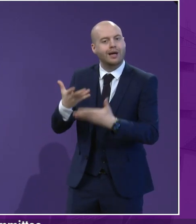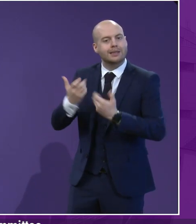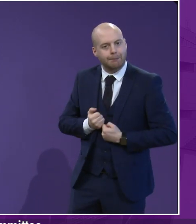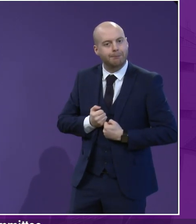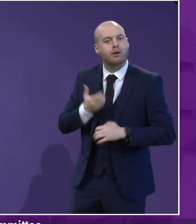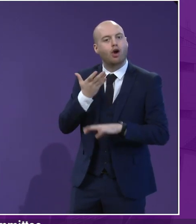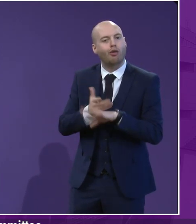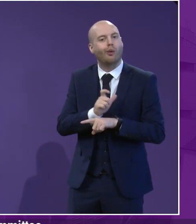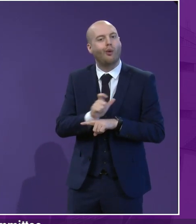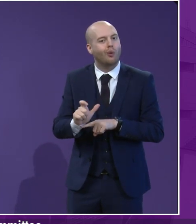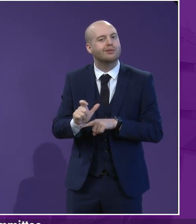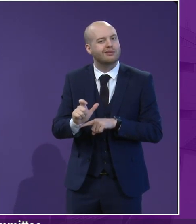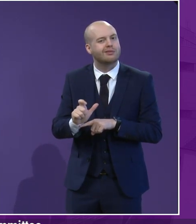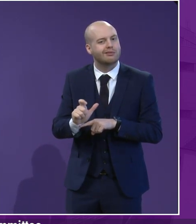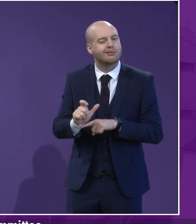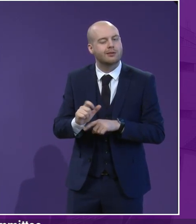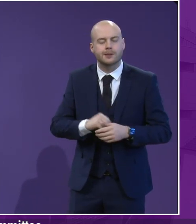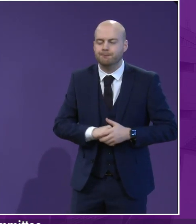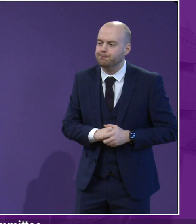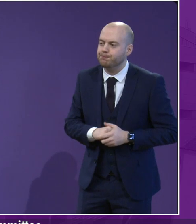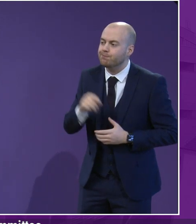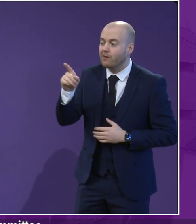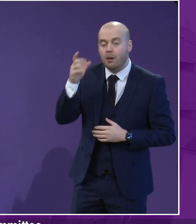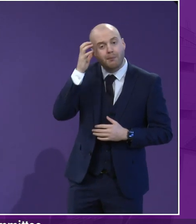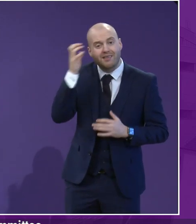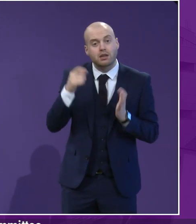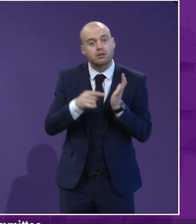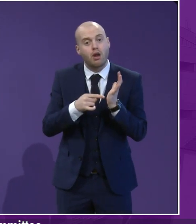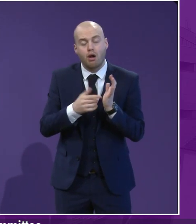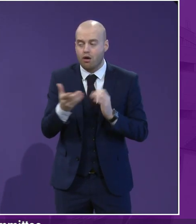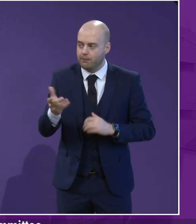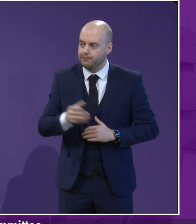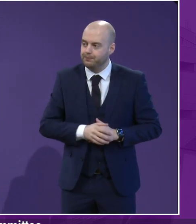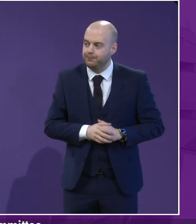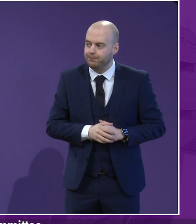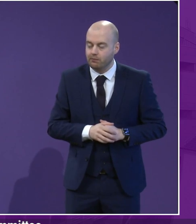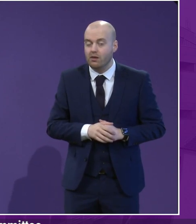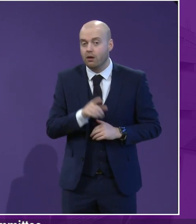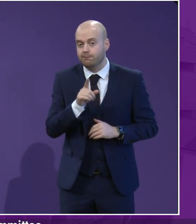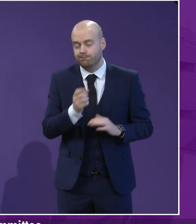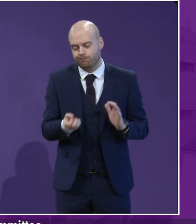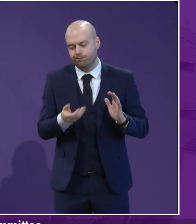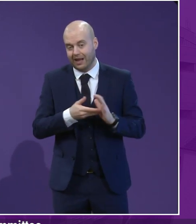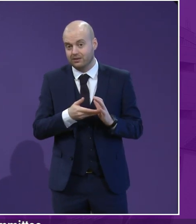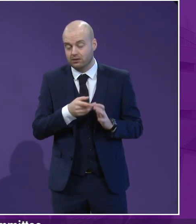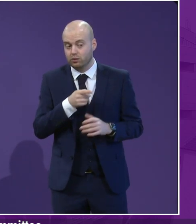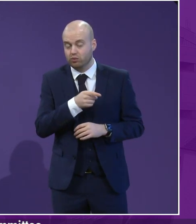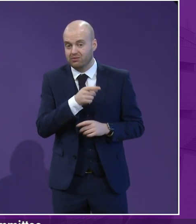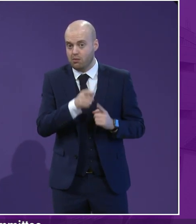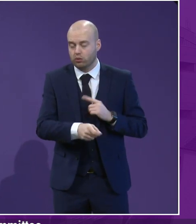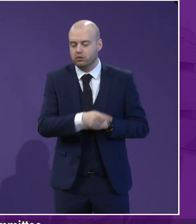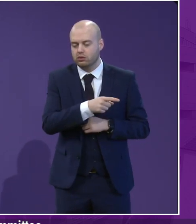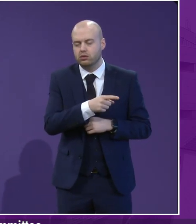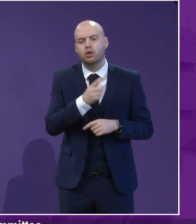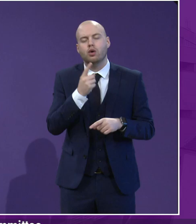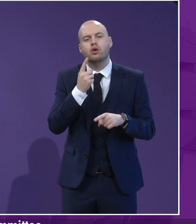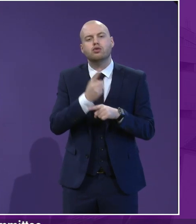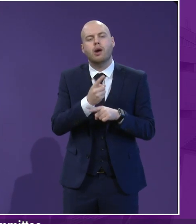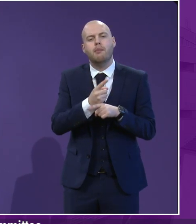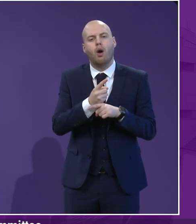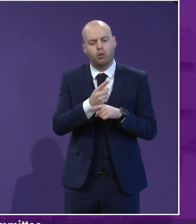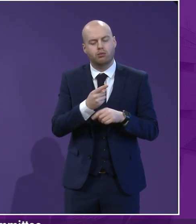place. If they can't go to anywhere else in the country, then I think that universities need to take that into consideration when thinking about